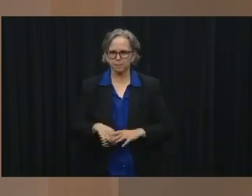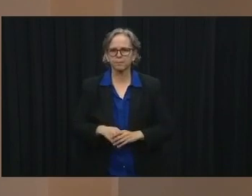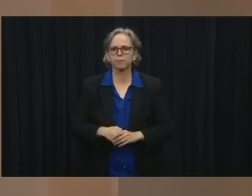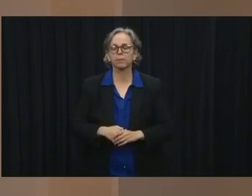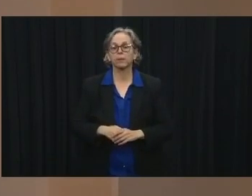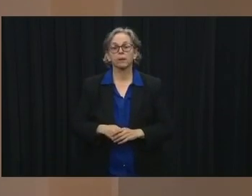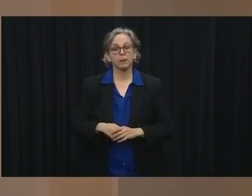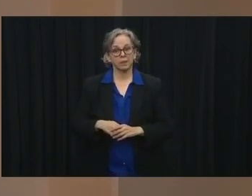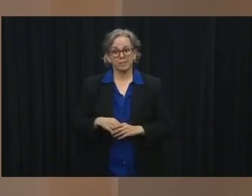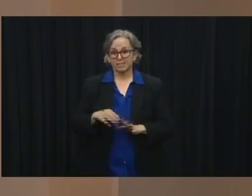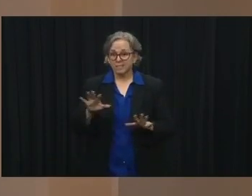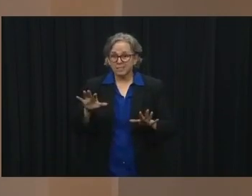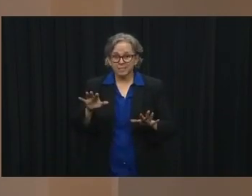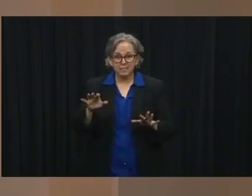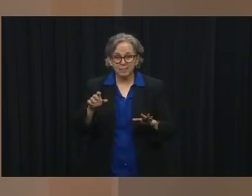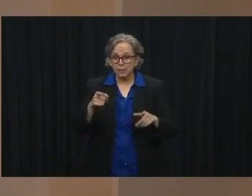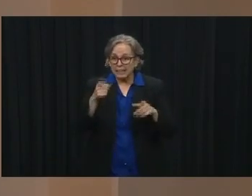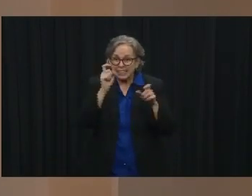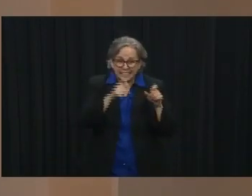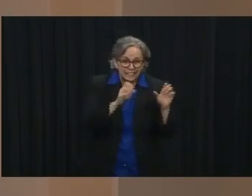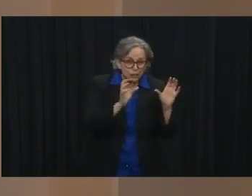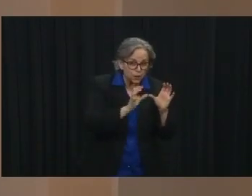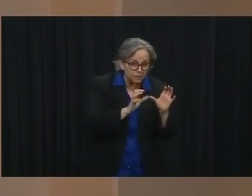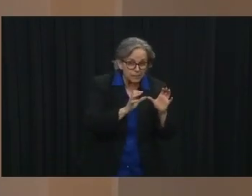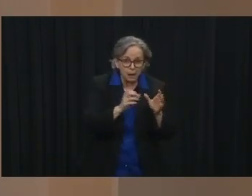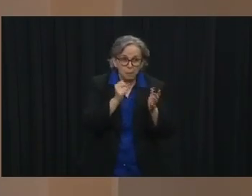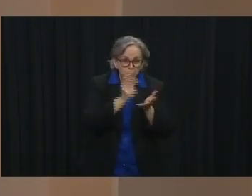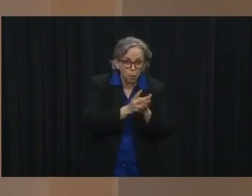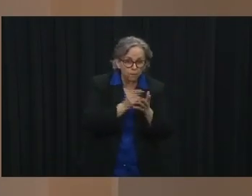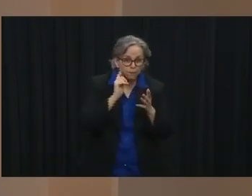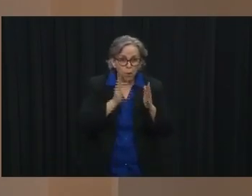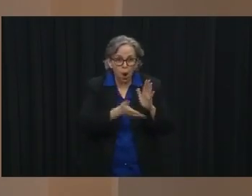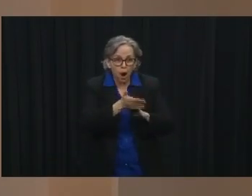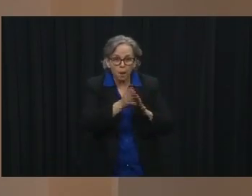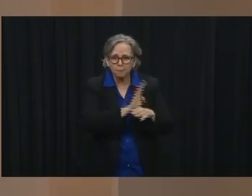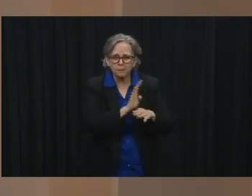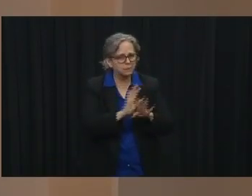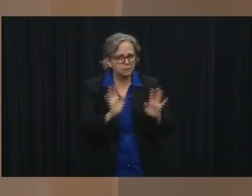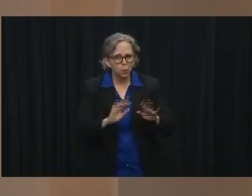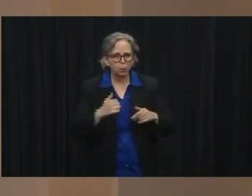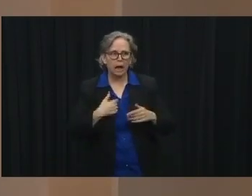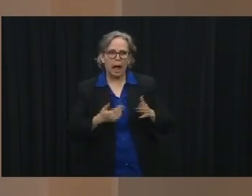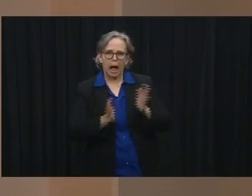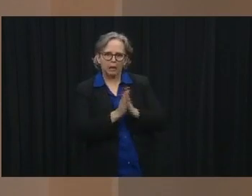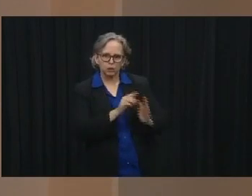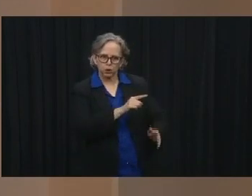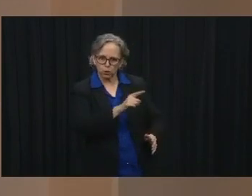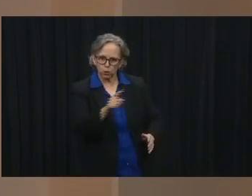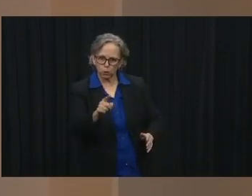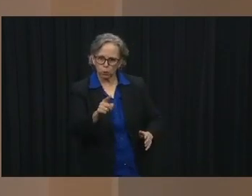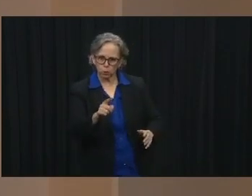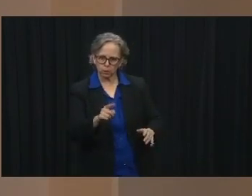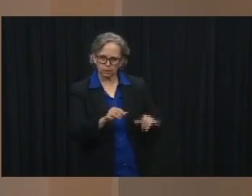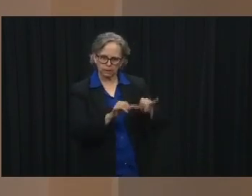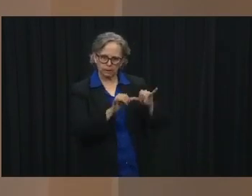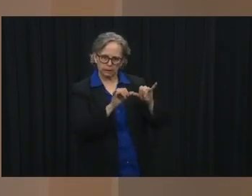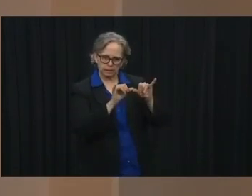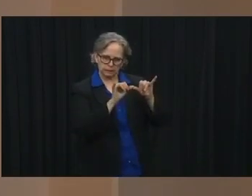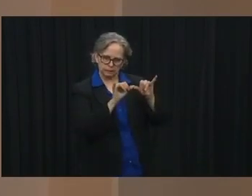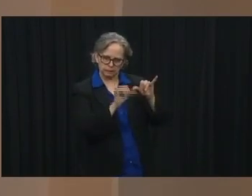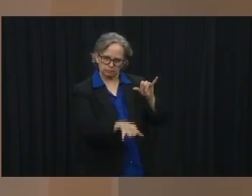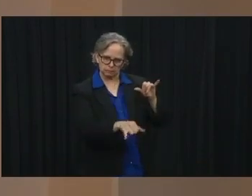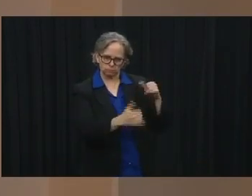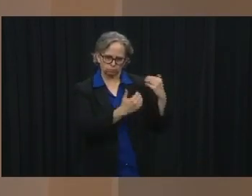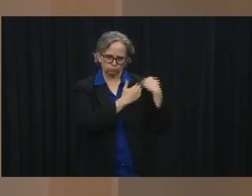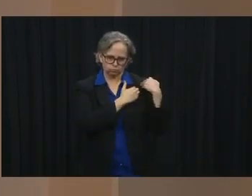you prepare a document that serves as a rationale should a health official or someone in law